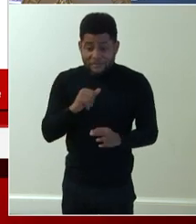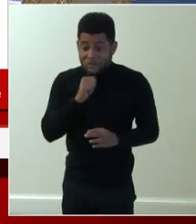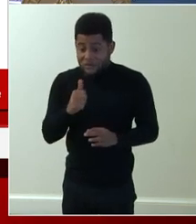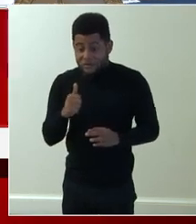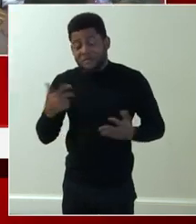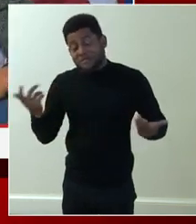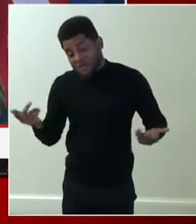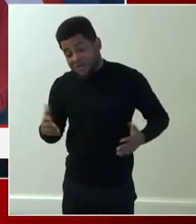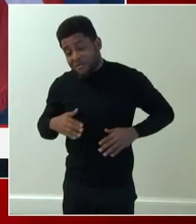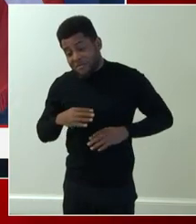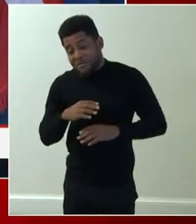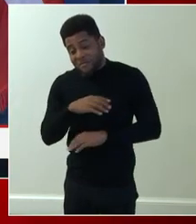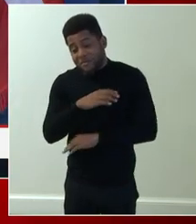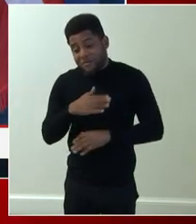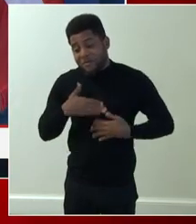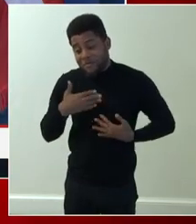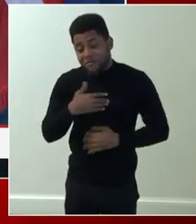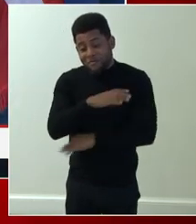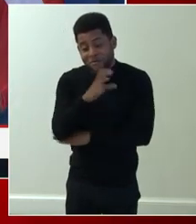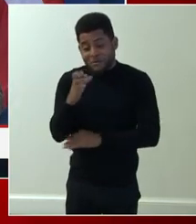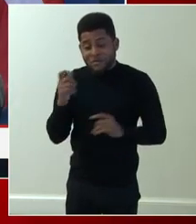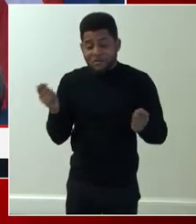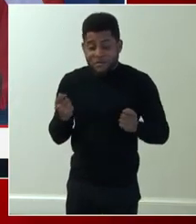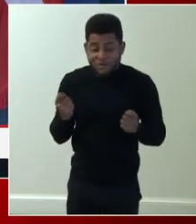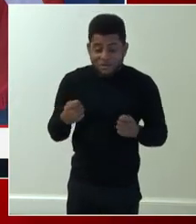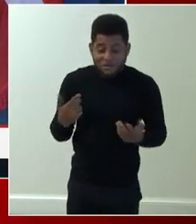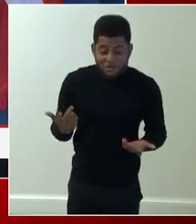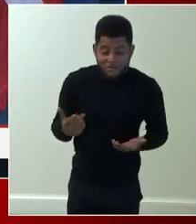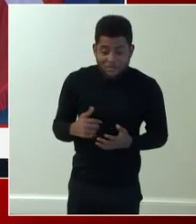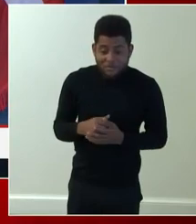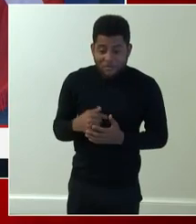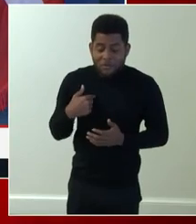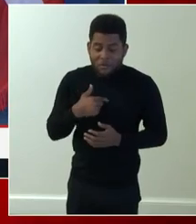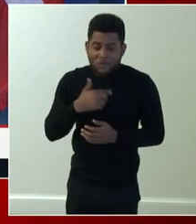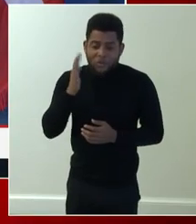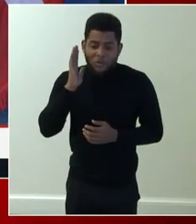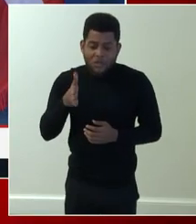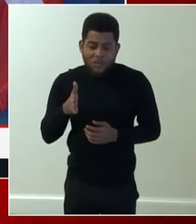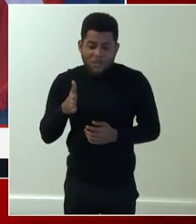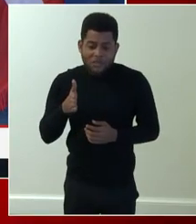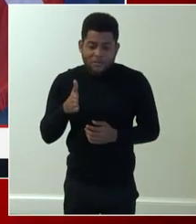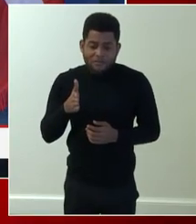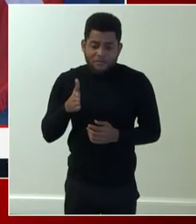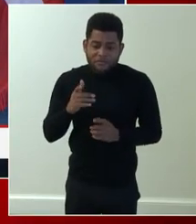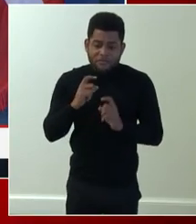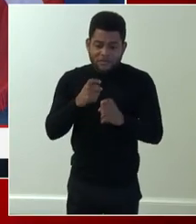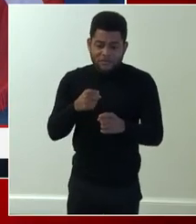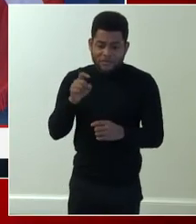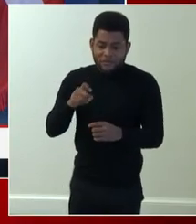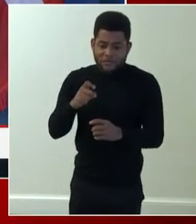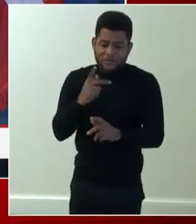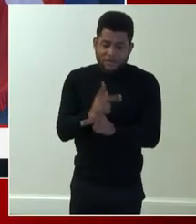all who celebrate. And we will, given our need to keep